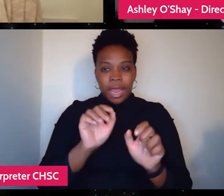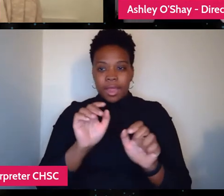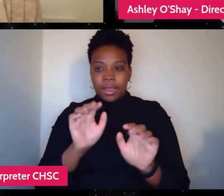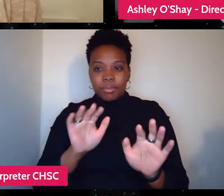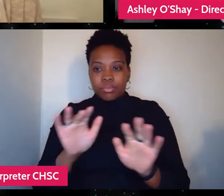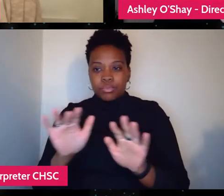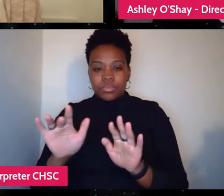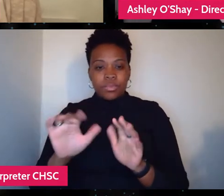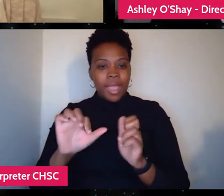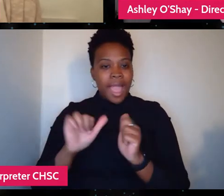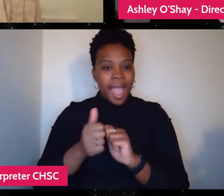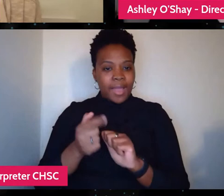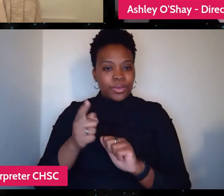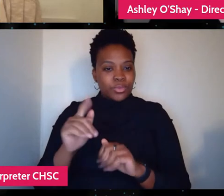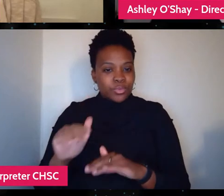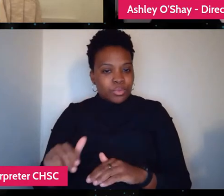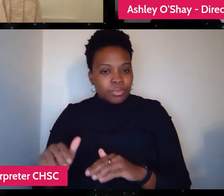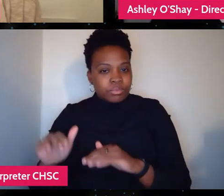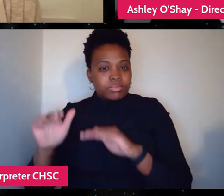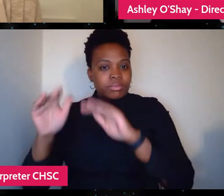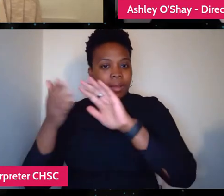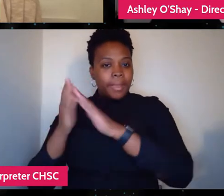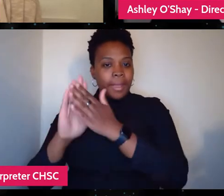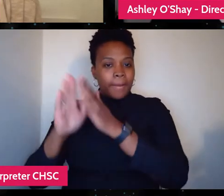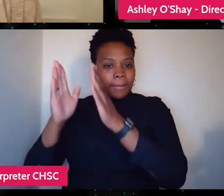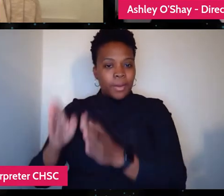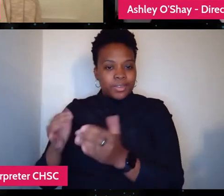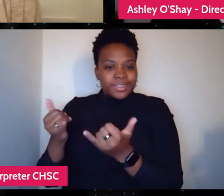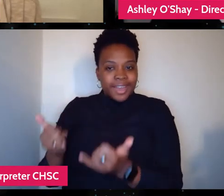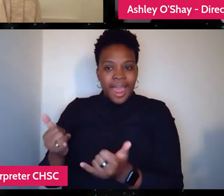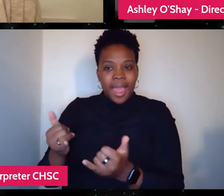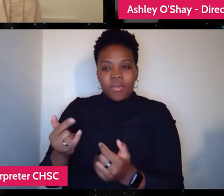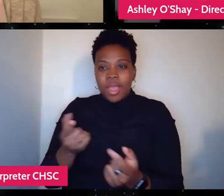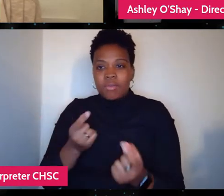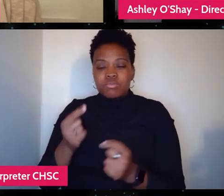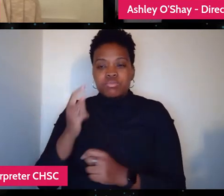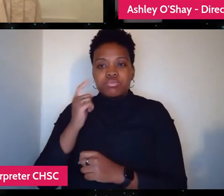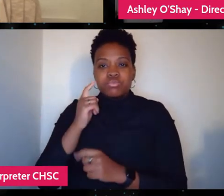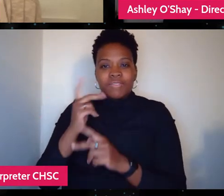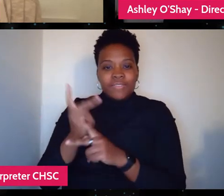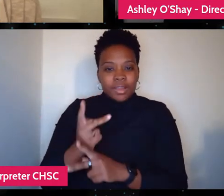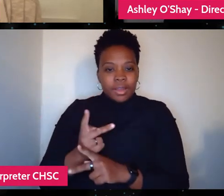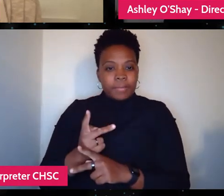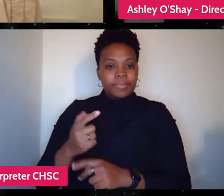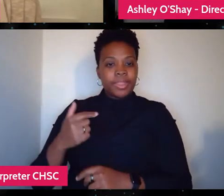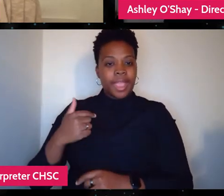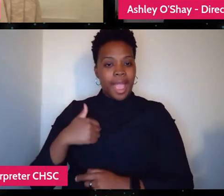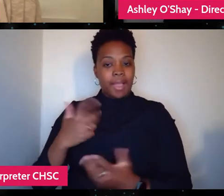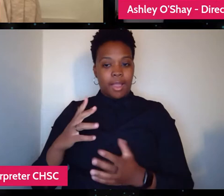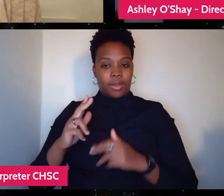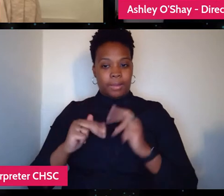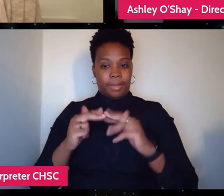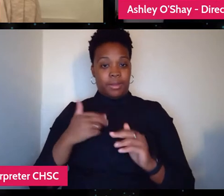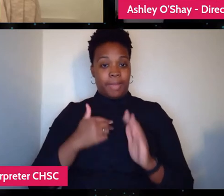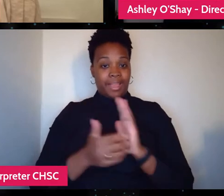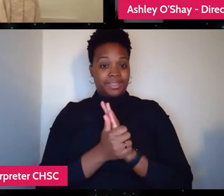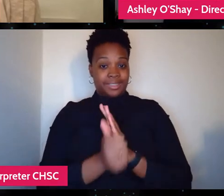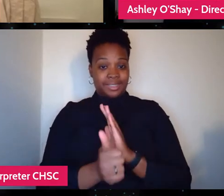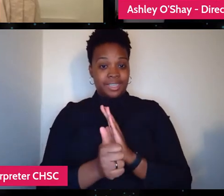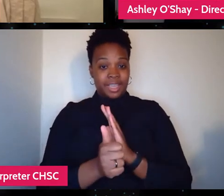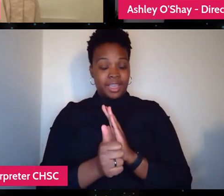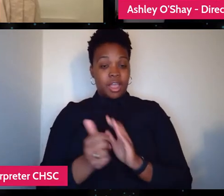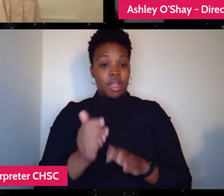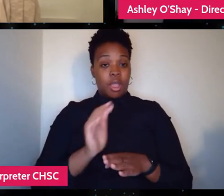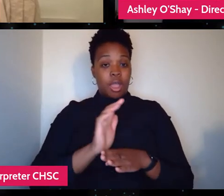to be the people that they are today. So since I was already kind of building up my skill as a cinematographer through